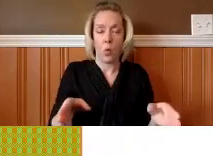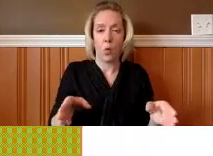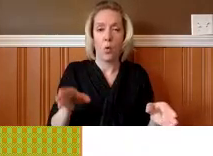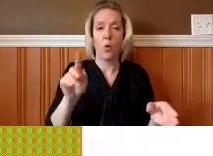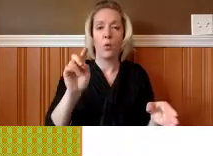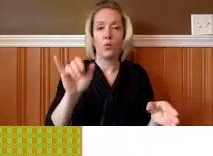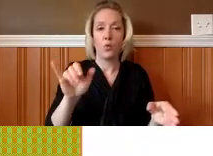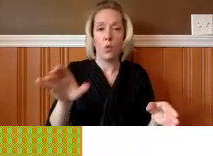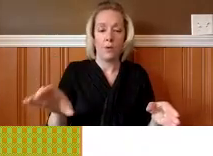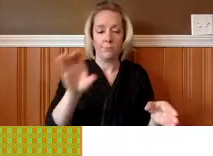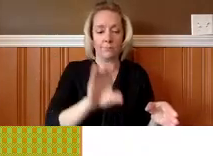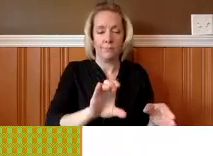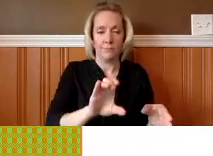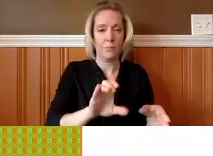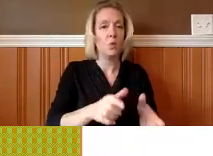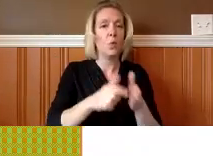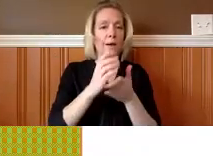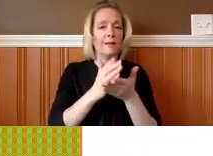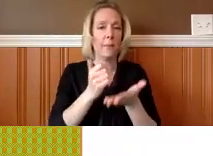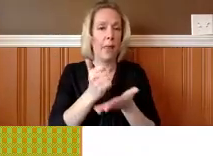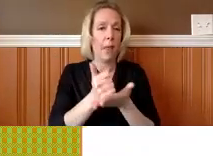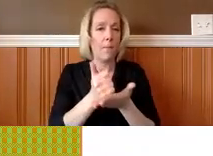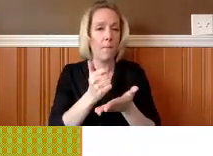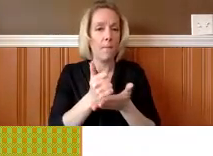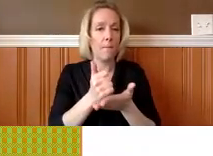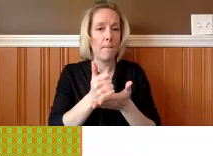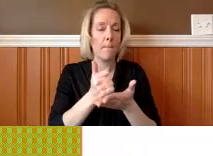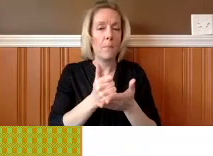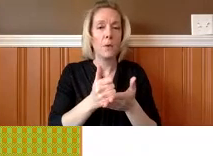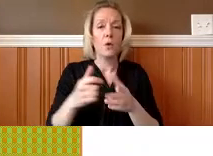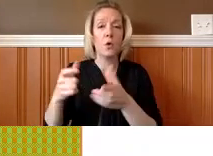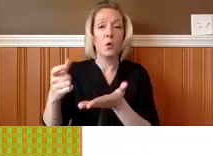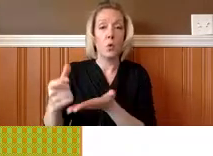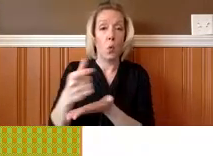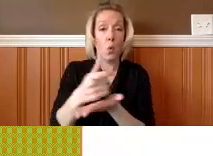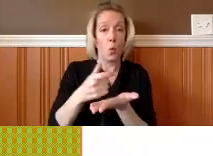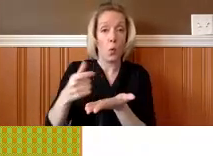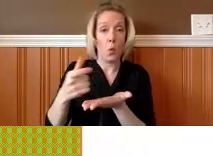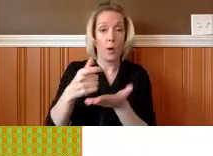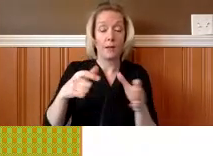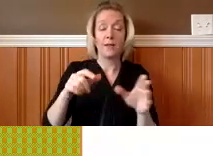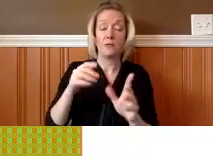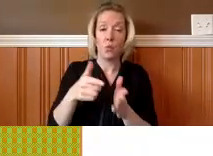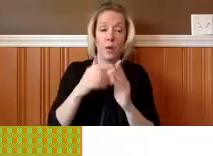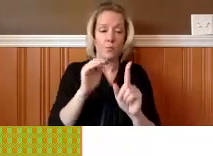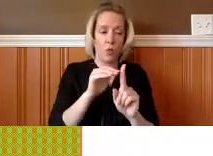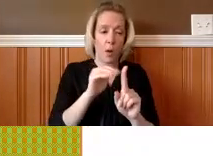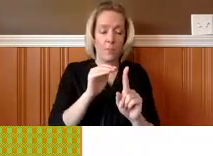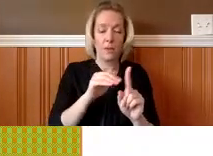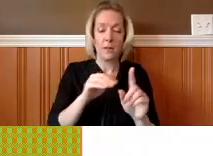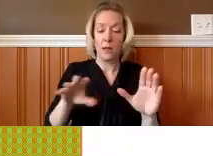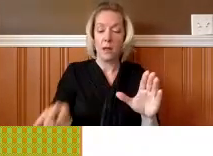some assistance to get those discs, the coins that are on the table. He needed a few prompts, but he kind